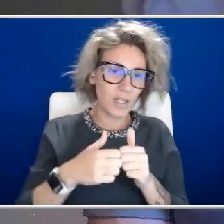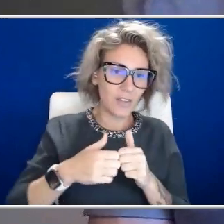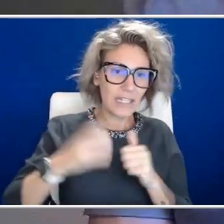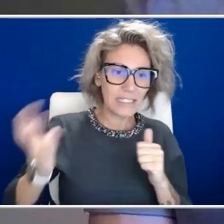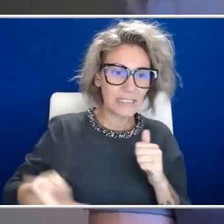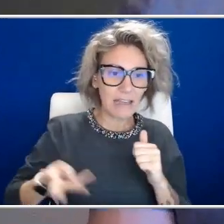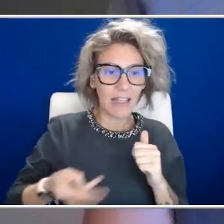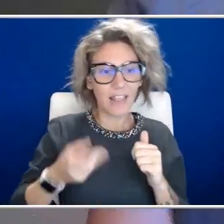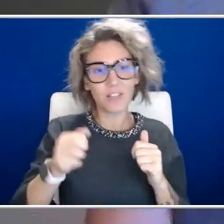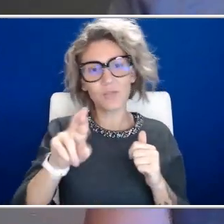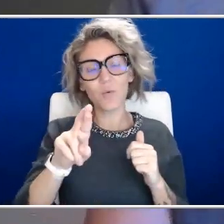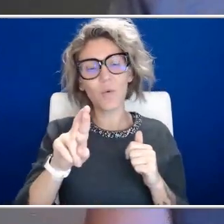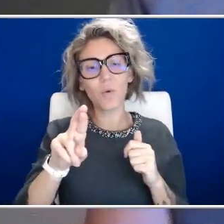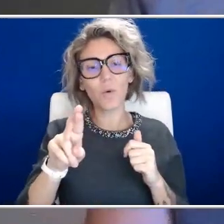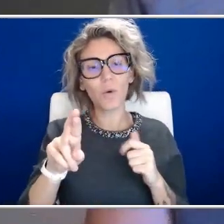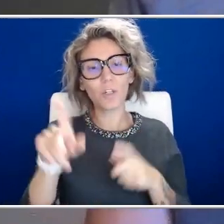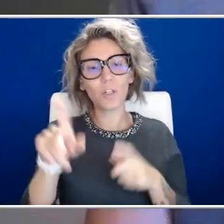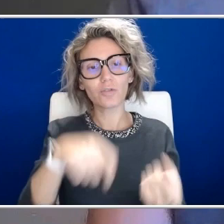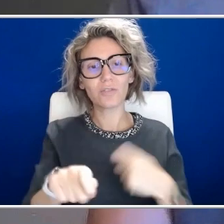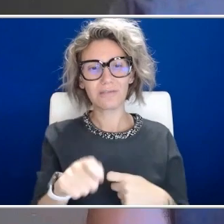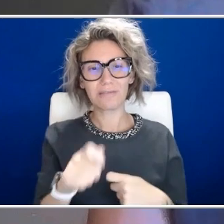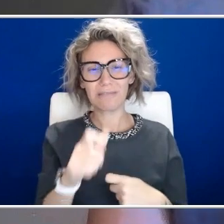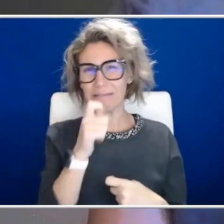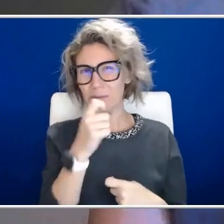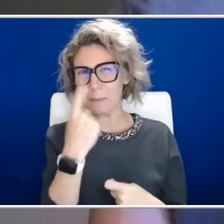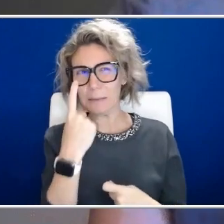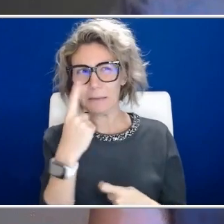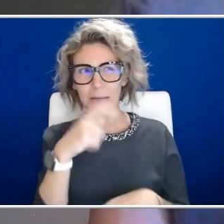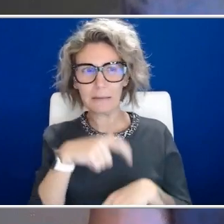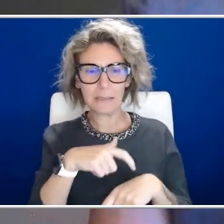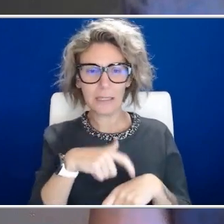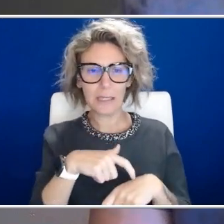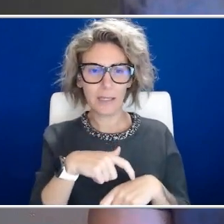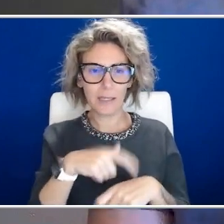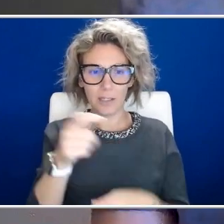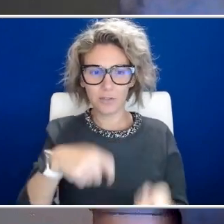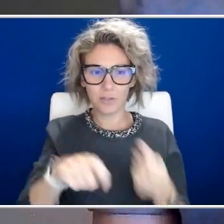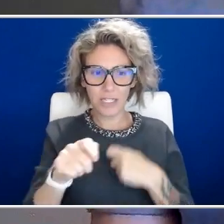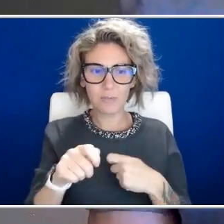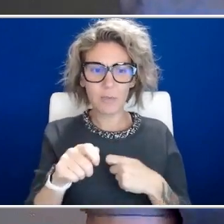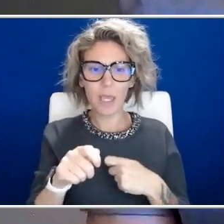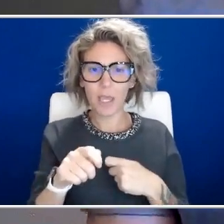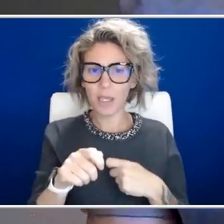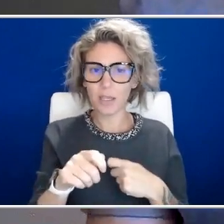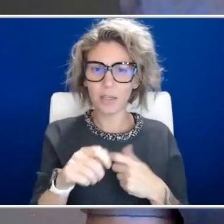transplant. I don't think at the time we actually knew that transplant was going to be a